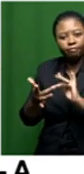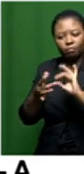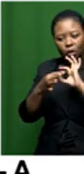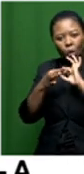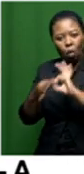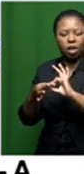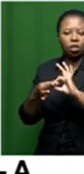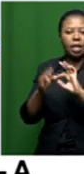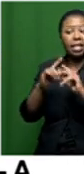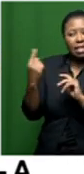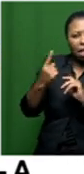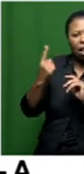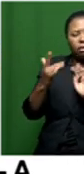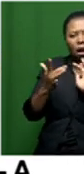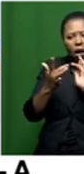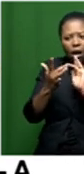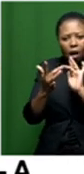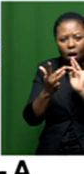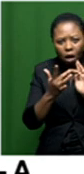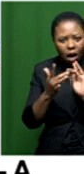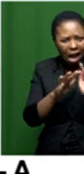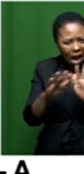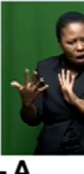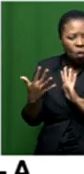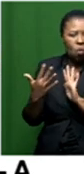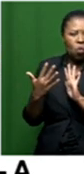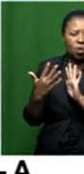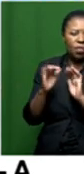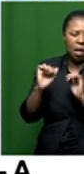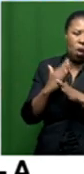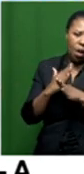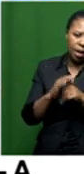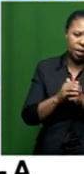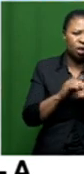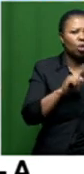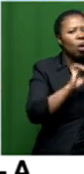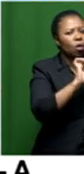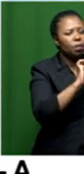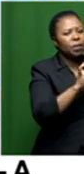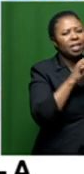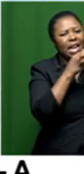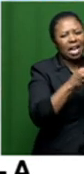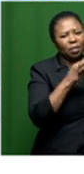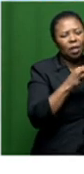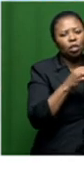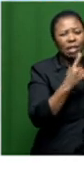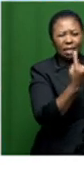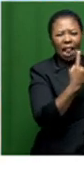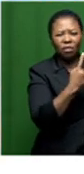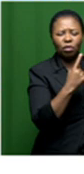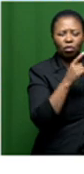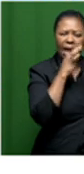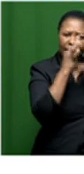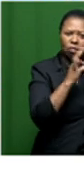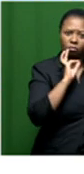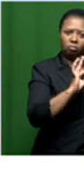find connection as well and to see how it connects with their practice. And how were you as the curator, how did you find yourself translating it? You